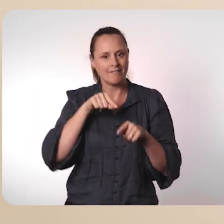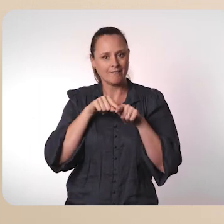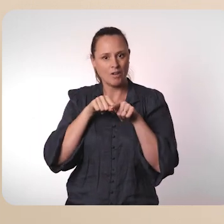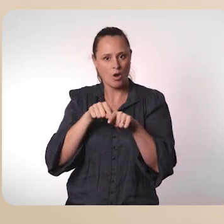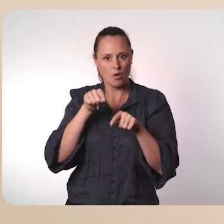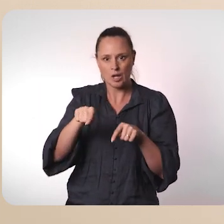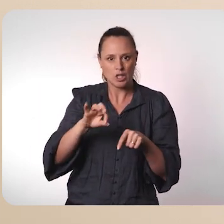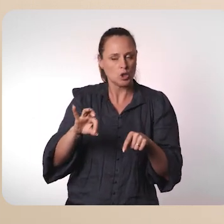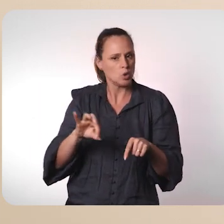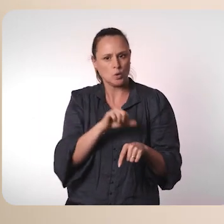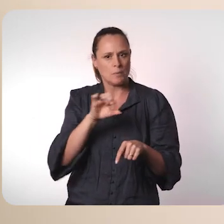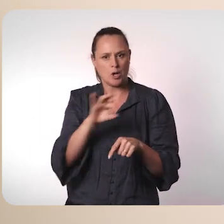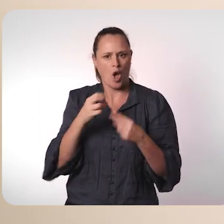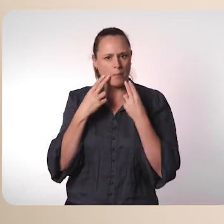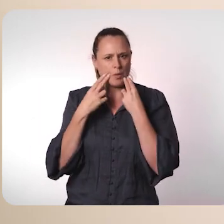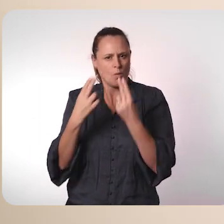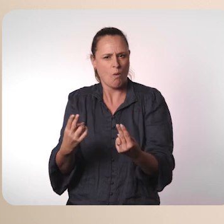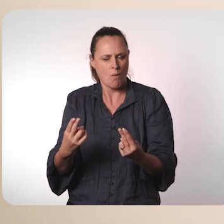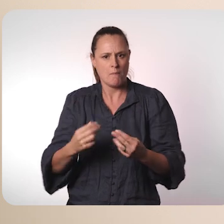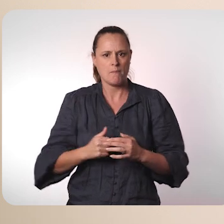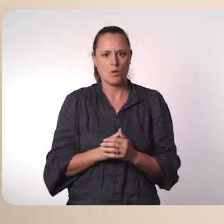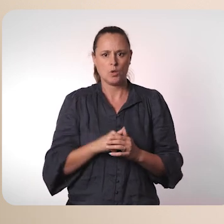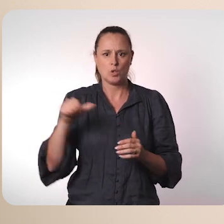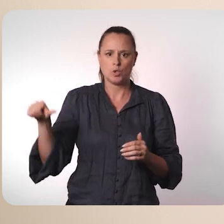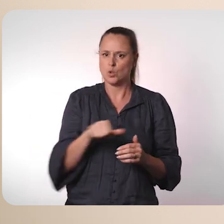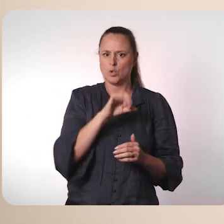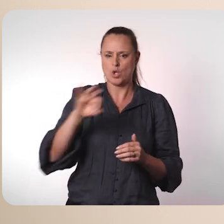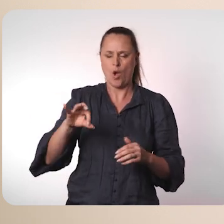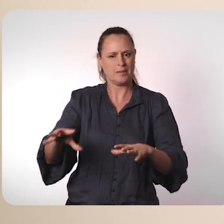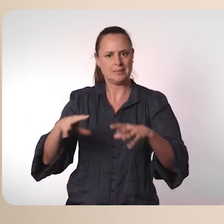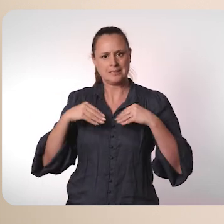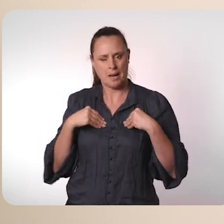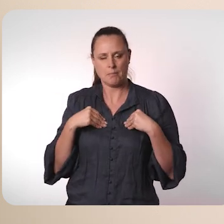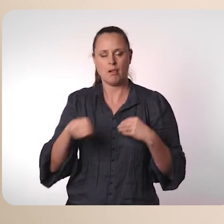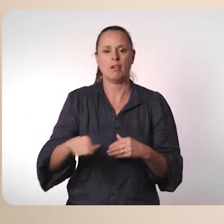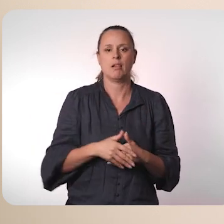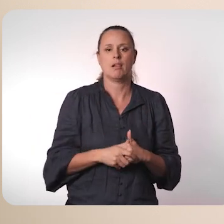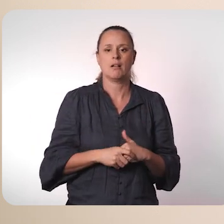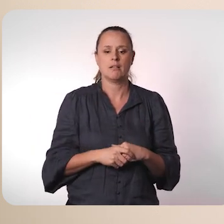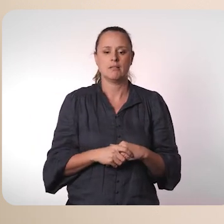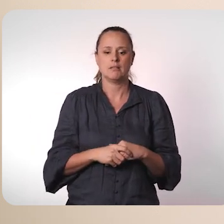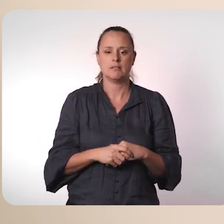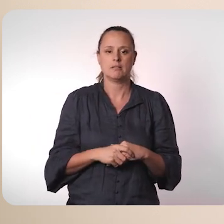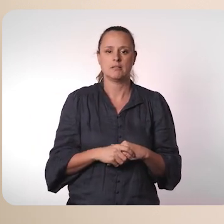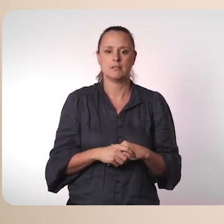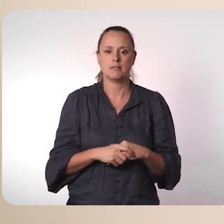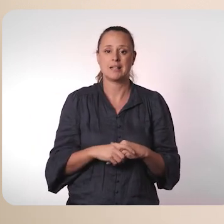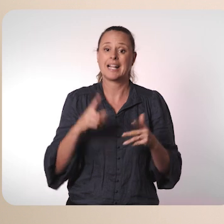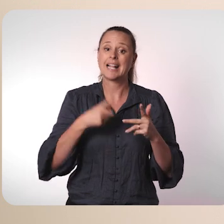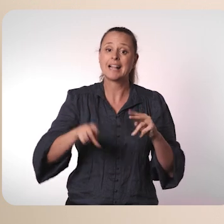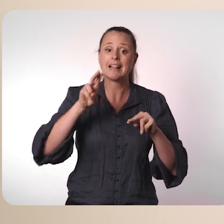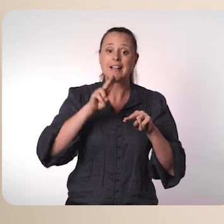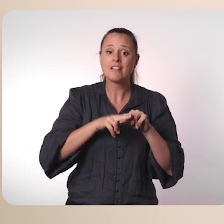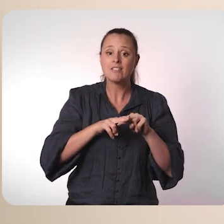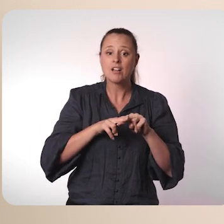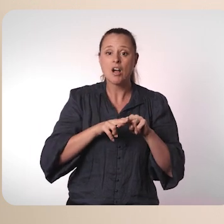should never be treated as the norm. It's not hard to become disconnected from a subject when they're a piece of paper in front of you, but